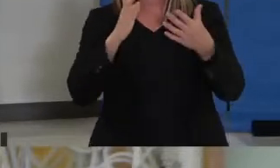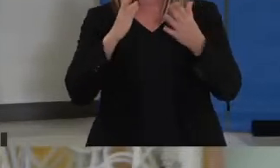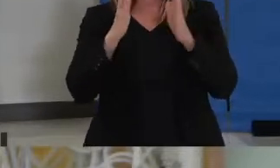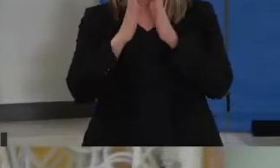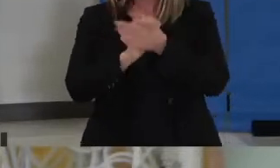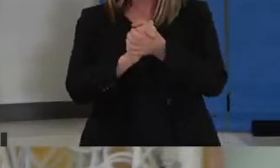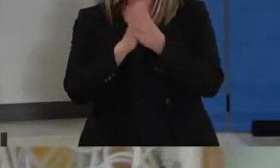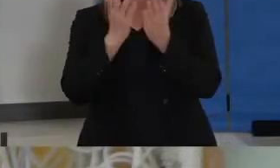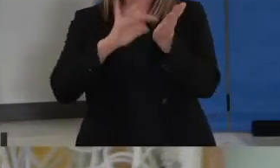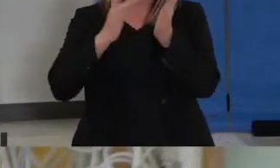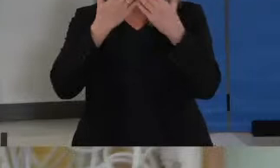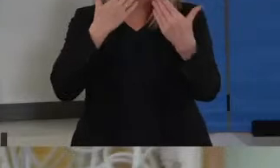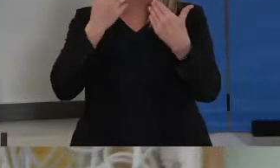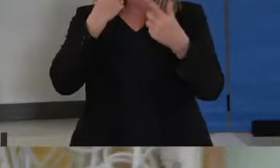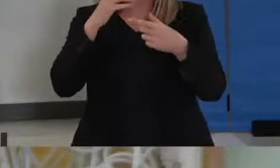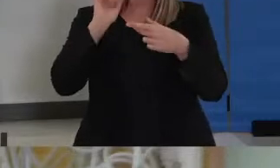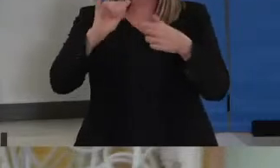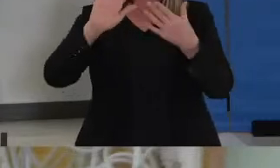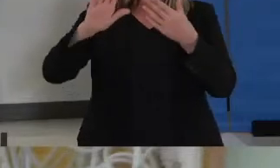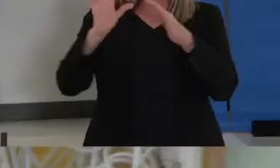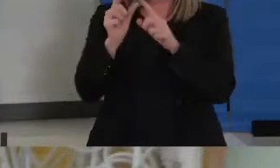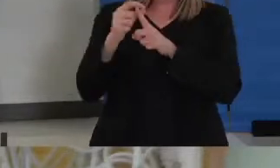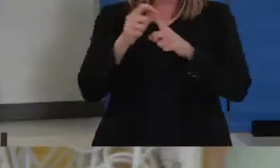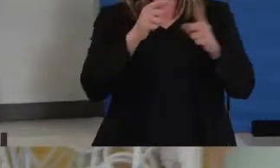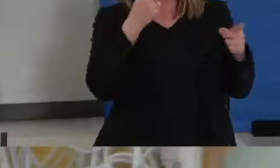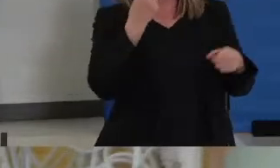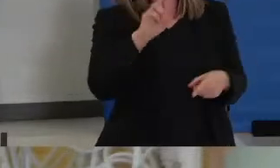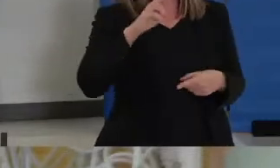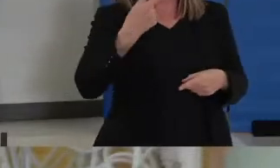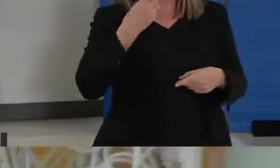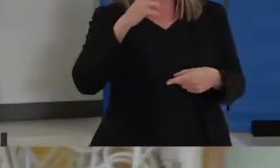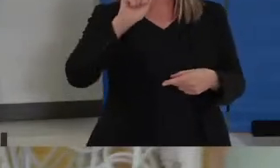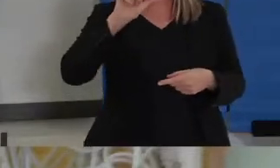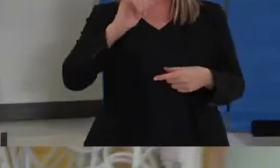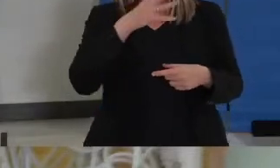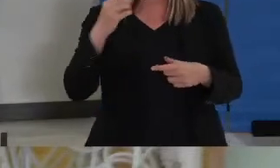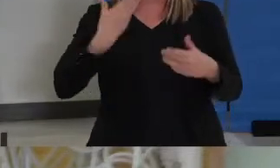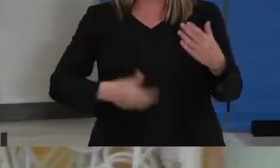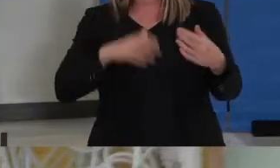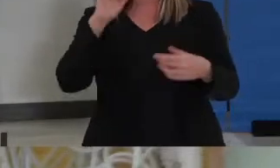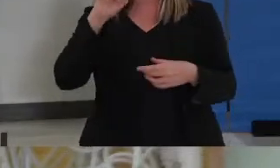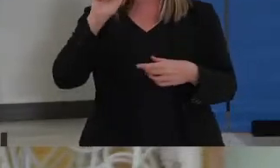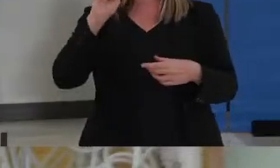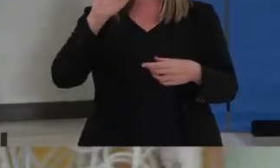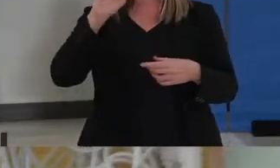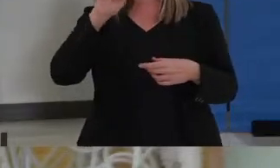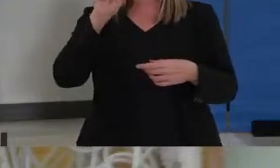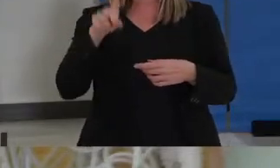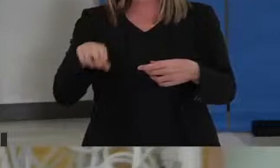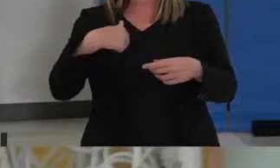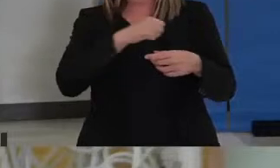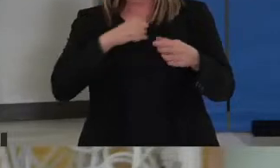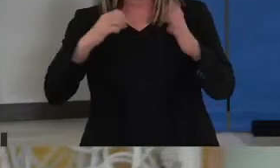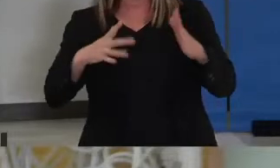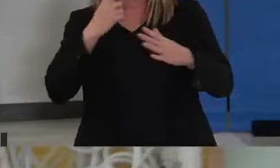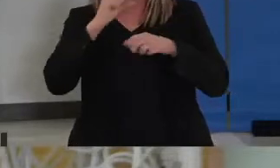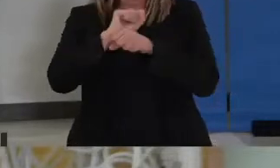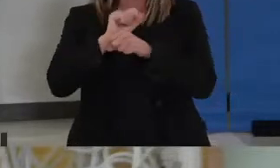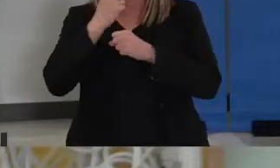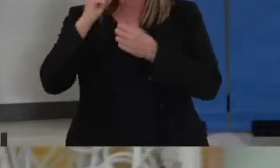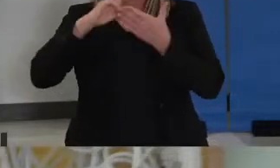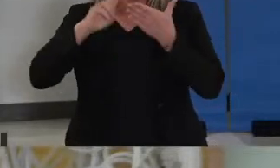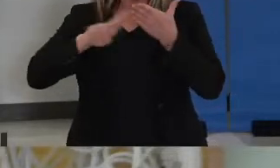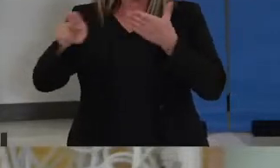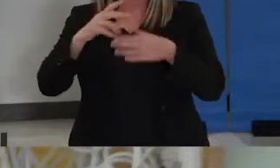gracias, Dr. Gali, por tus amables palabras. Yo soy Lourdes Castro Ramírez. Como secretaria de Vivienda, trabajo con el